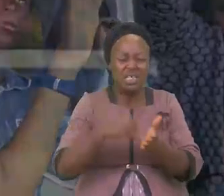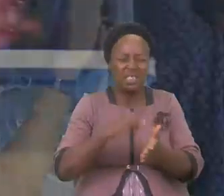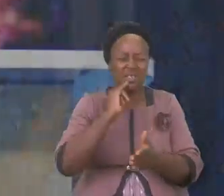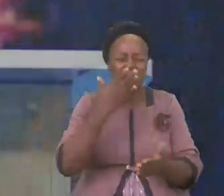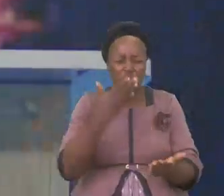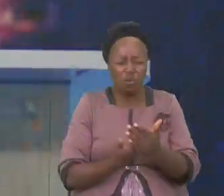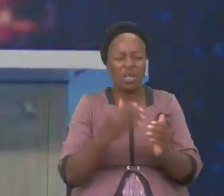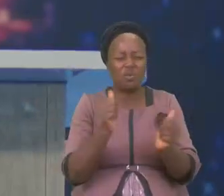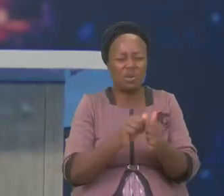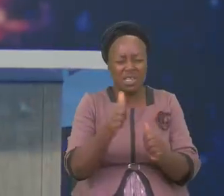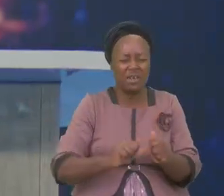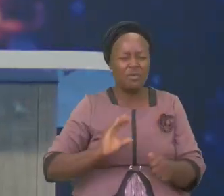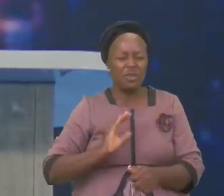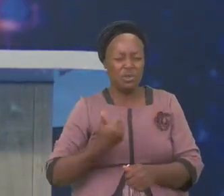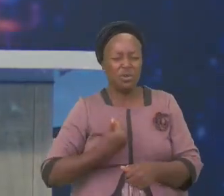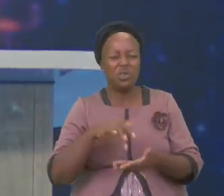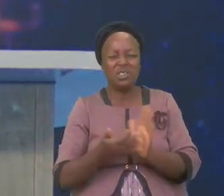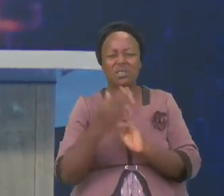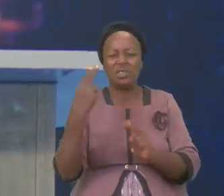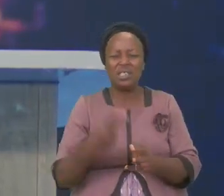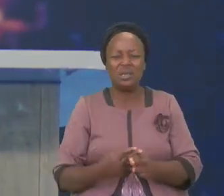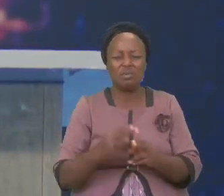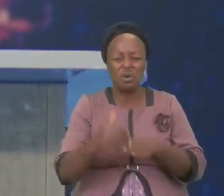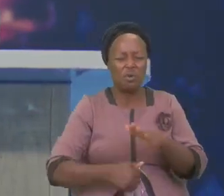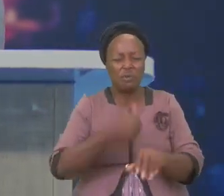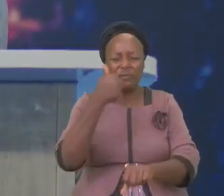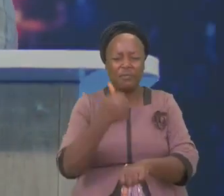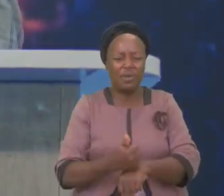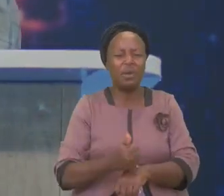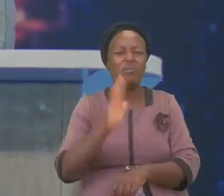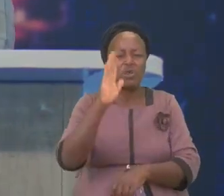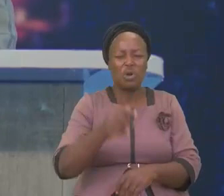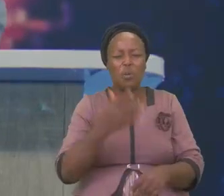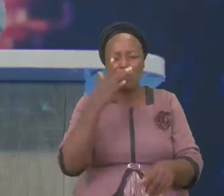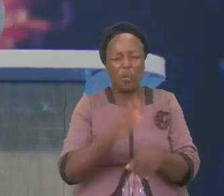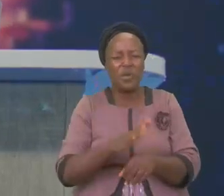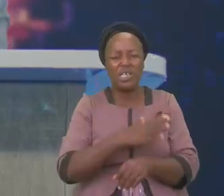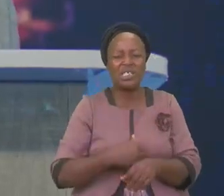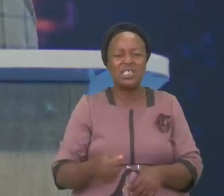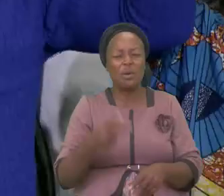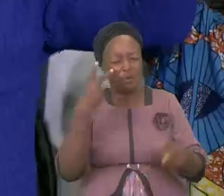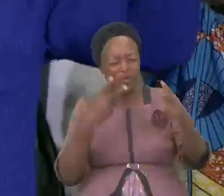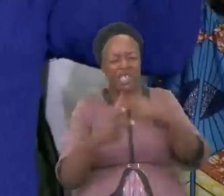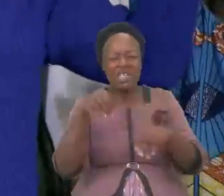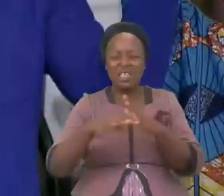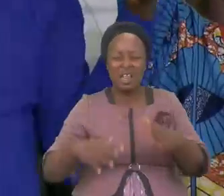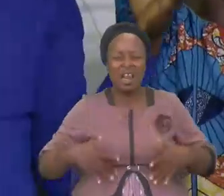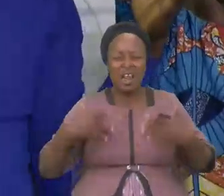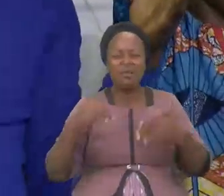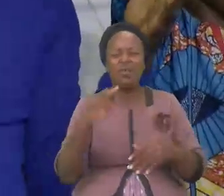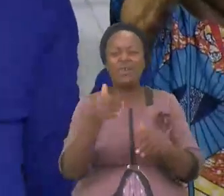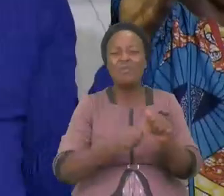Confirm your promise and prophecy in the life of everyone tonight, in Jesus'